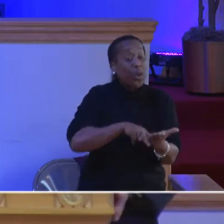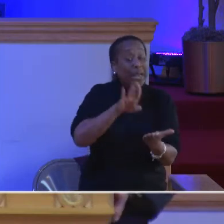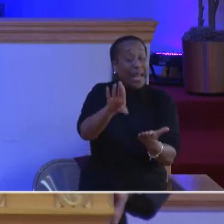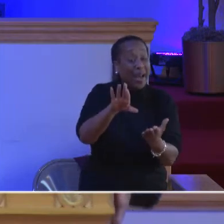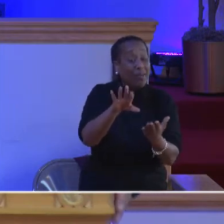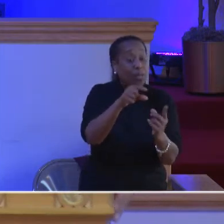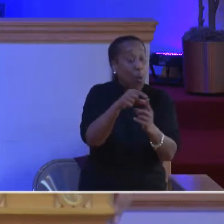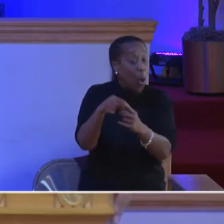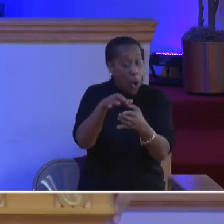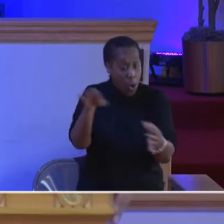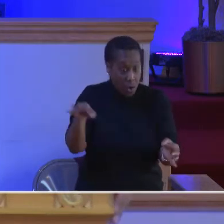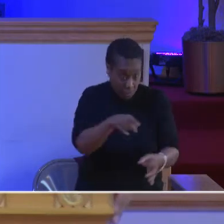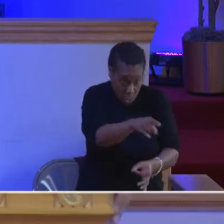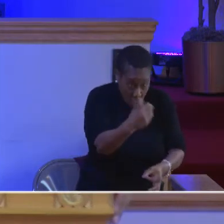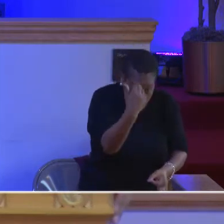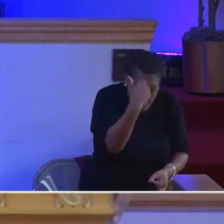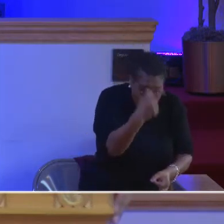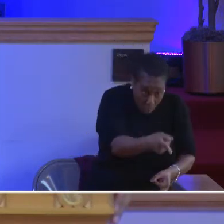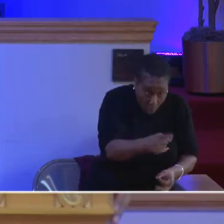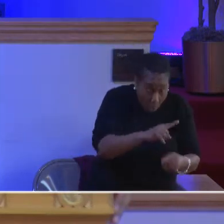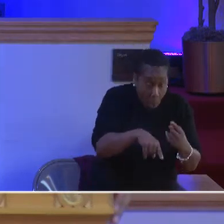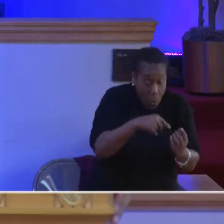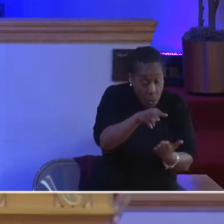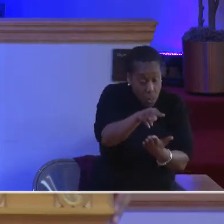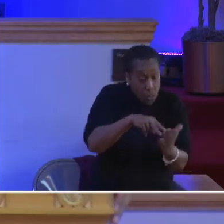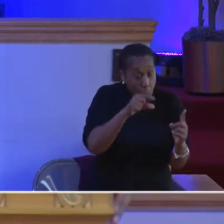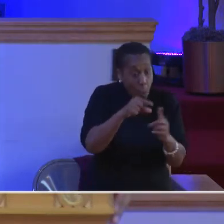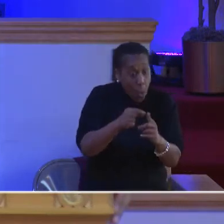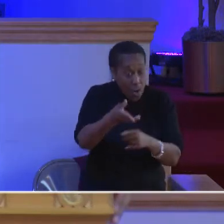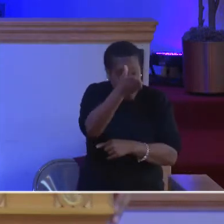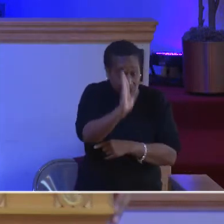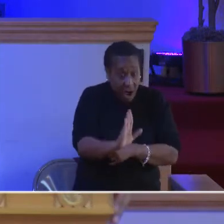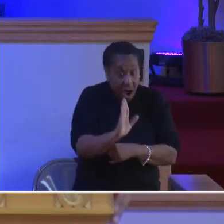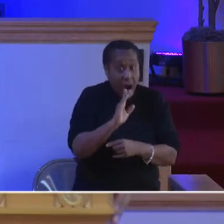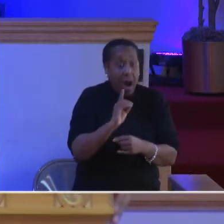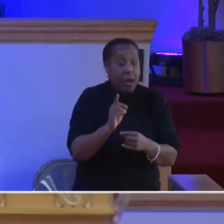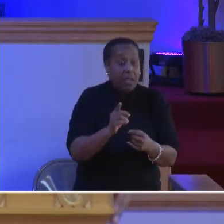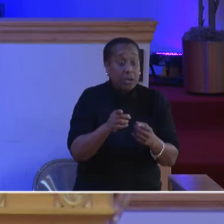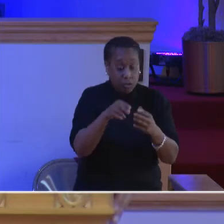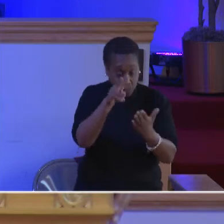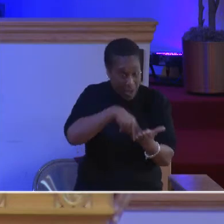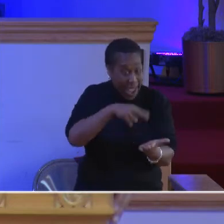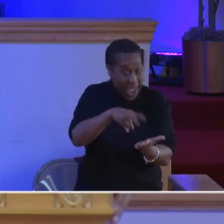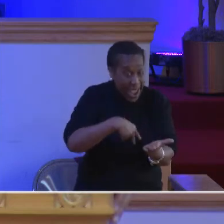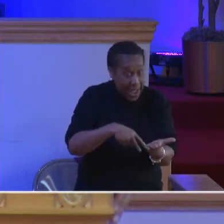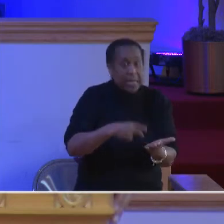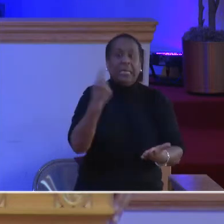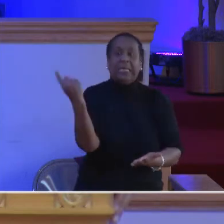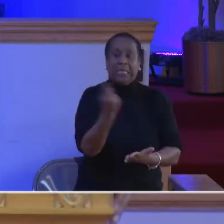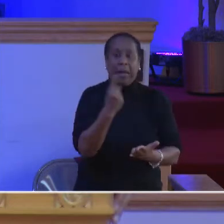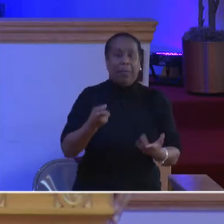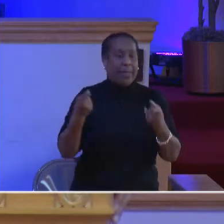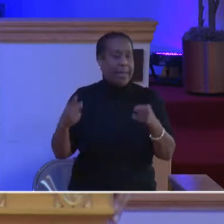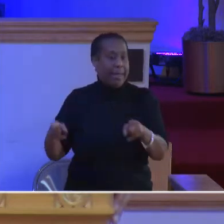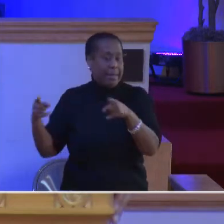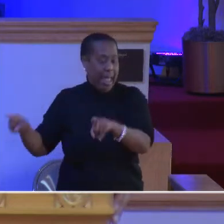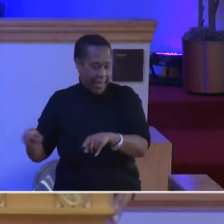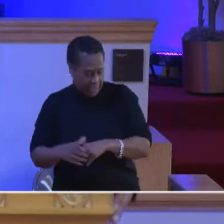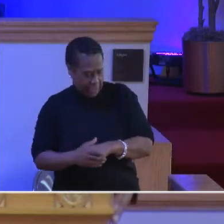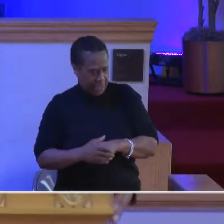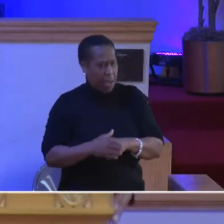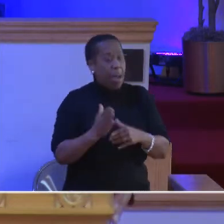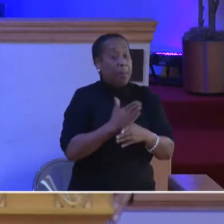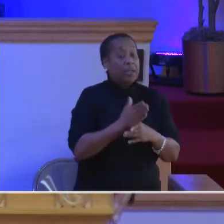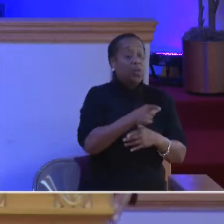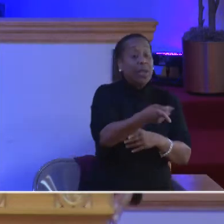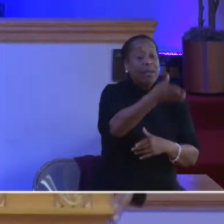word. And you do know that whenever the word of God is pronounced, something takes place